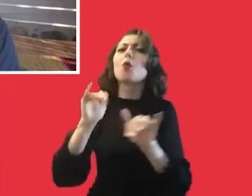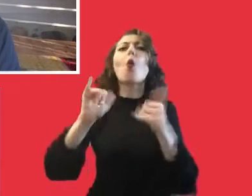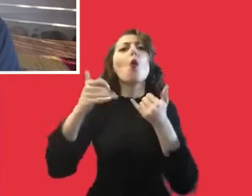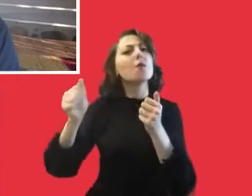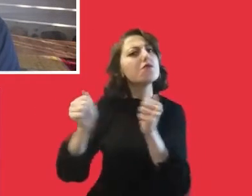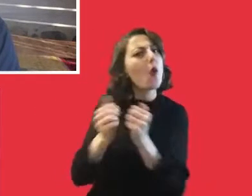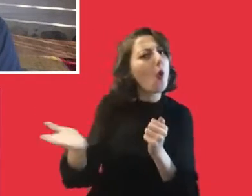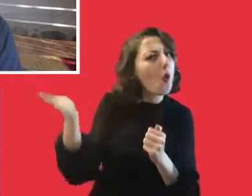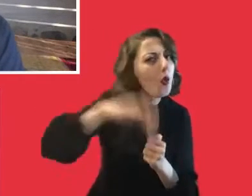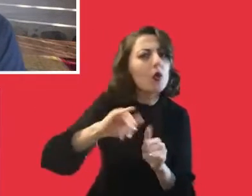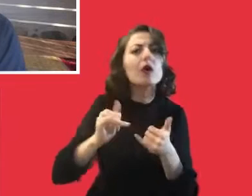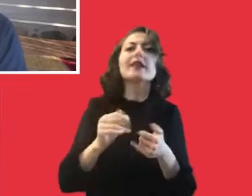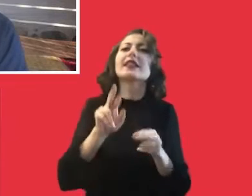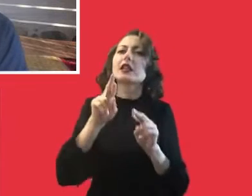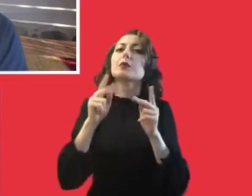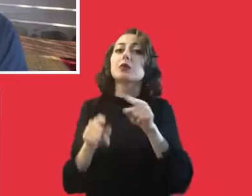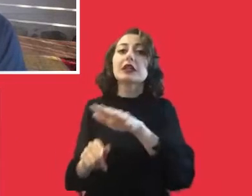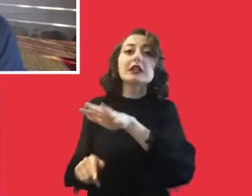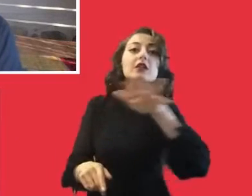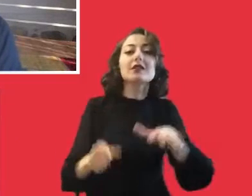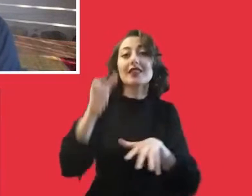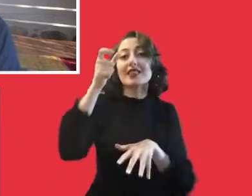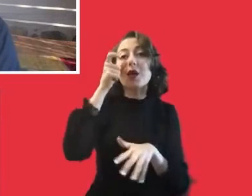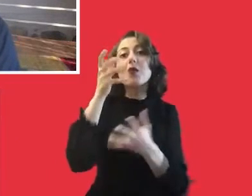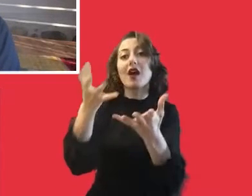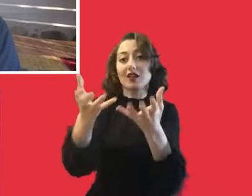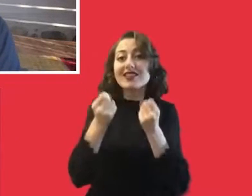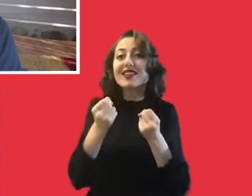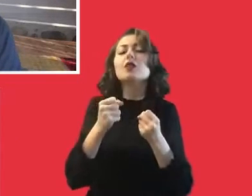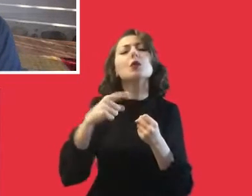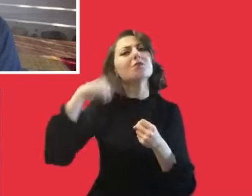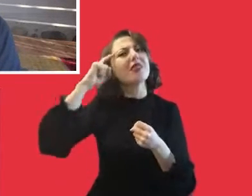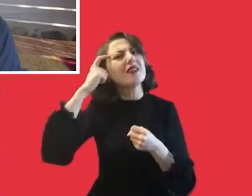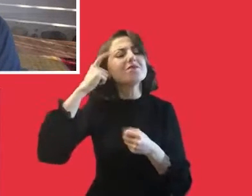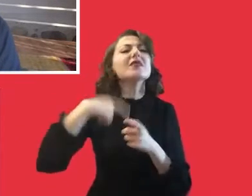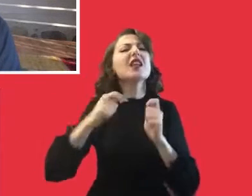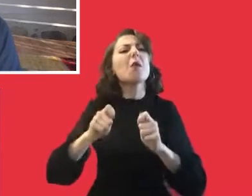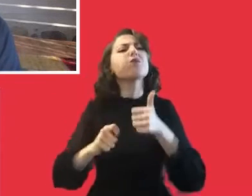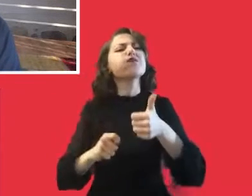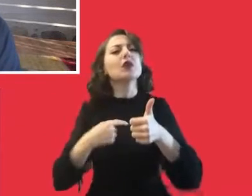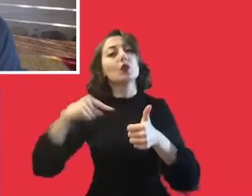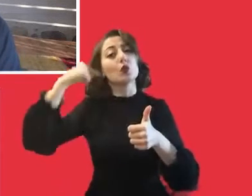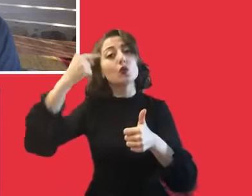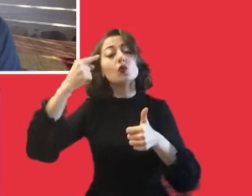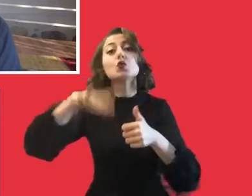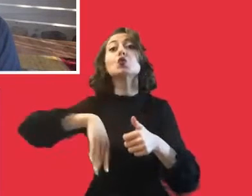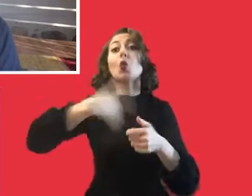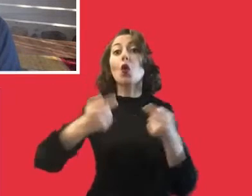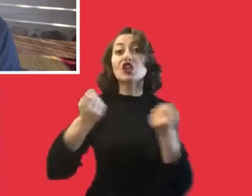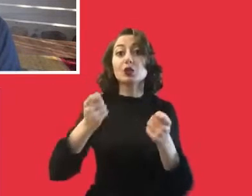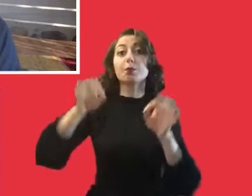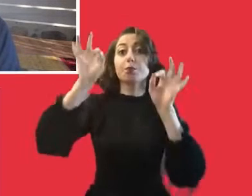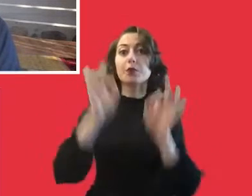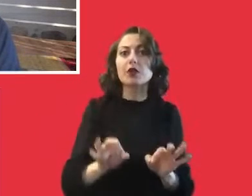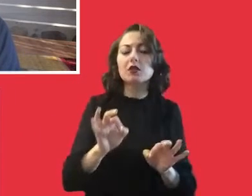demanding an education from us, and we considered this decision. We said that yes, we can do it as two women. And when we